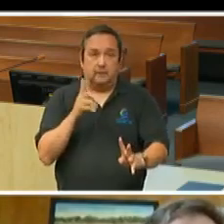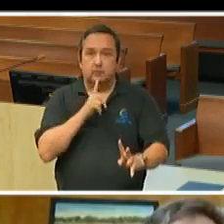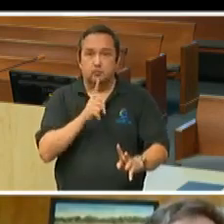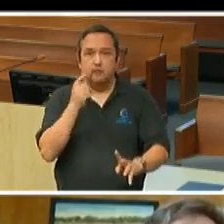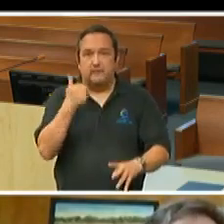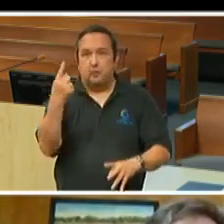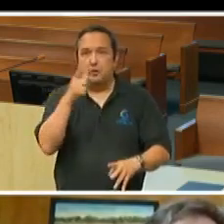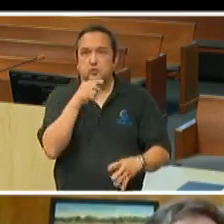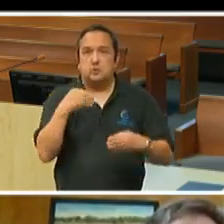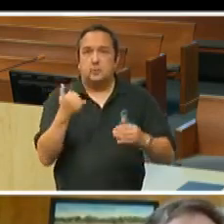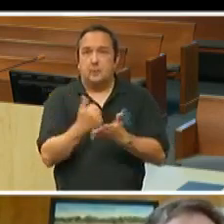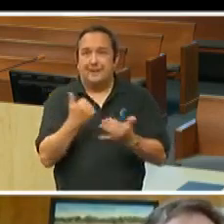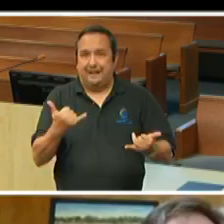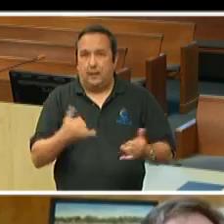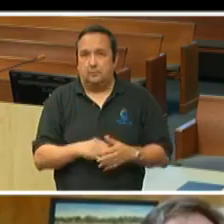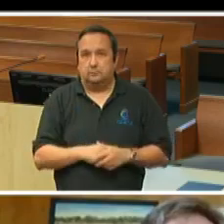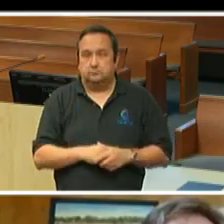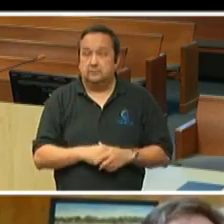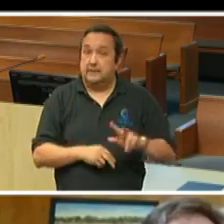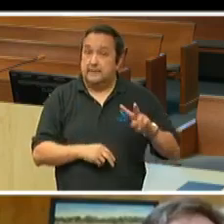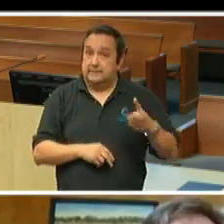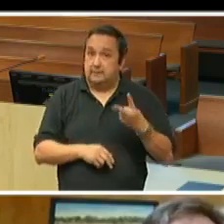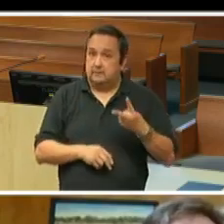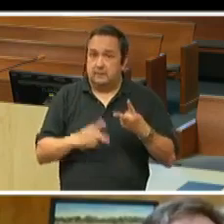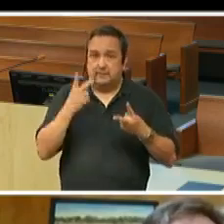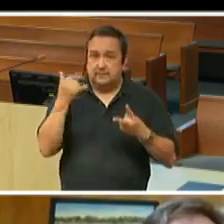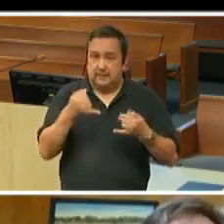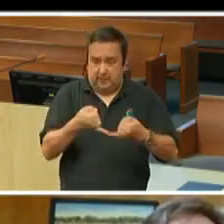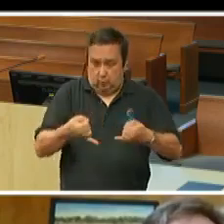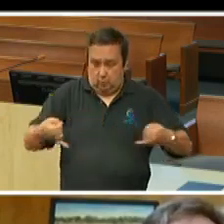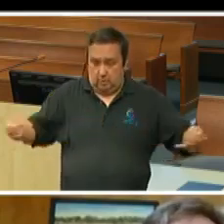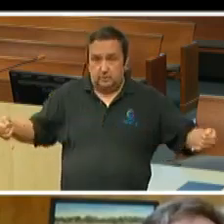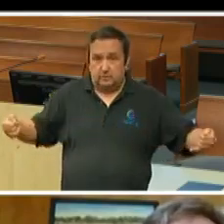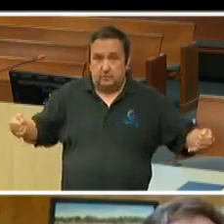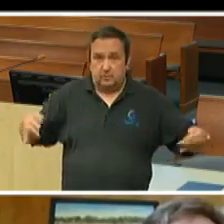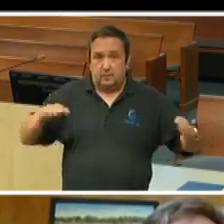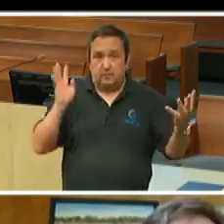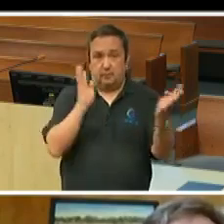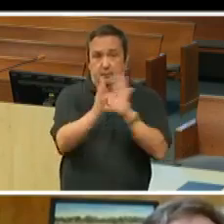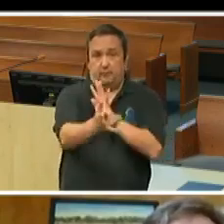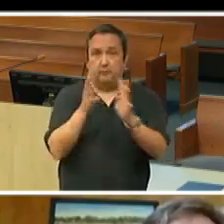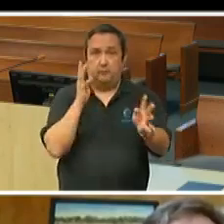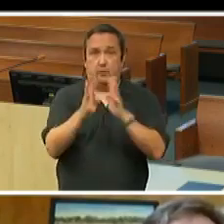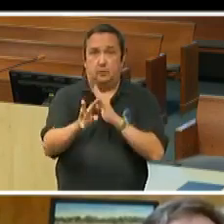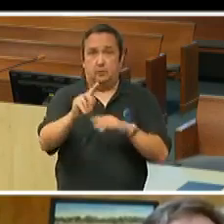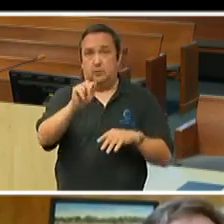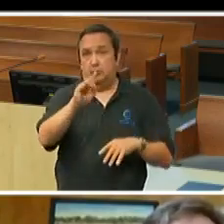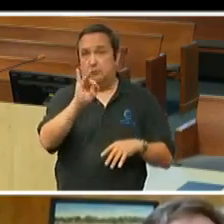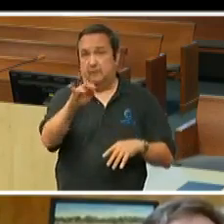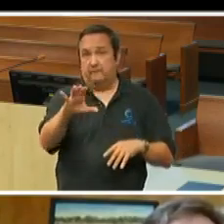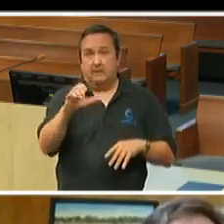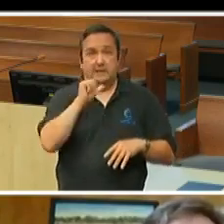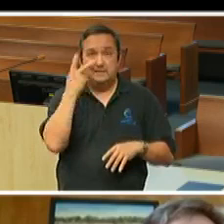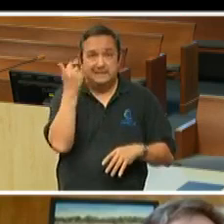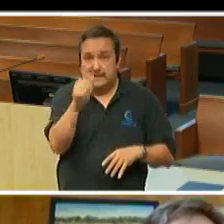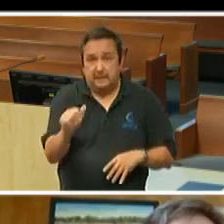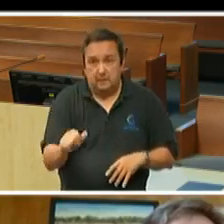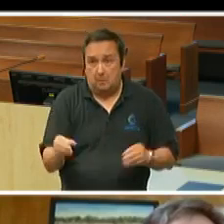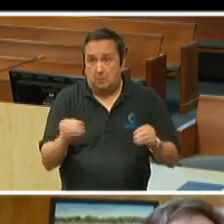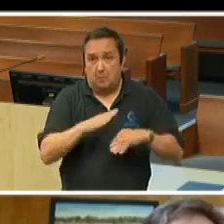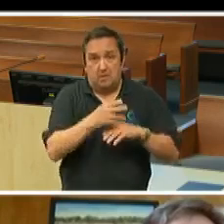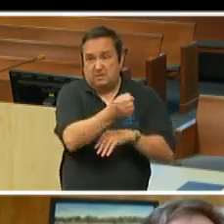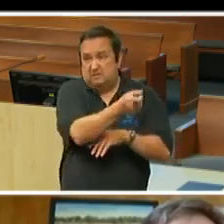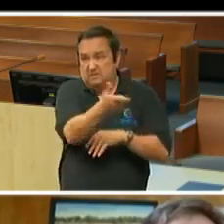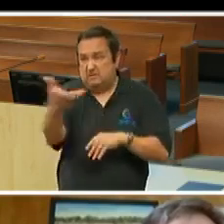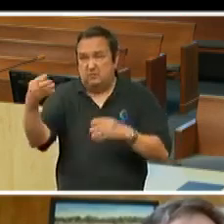who's shopping right now. Secondly, I didn't see any ribbons separating the flow of traffic. I went to a dozen stores, and I didn't see any of those. Maybe it's not the same